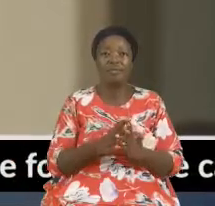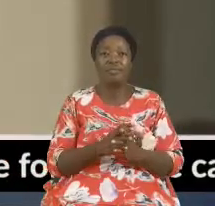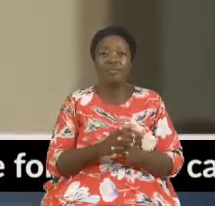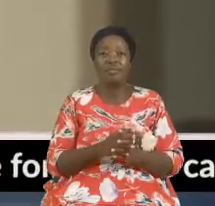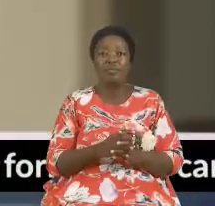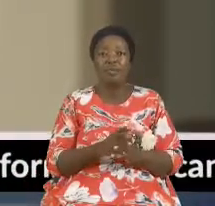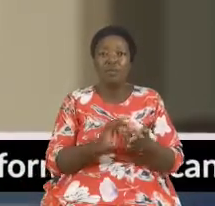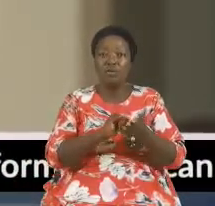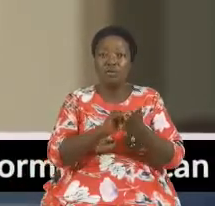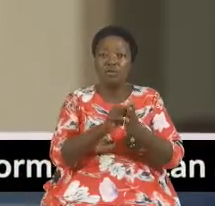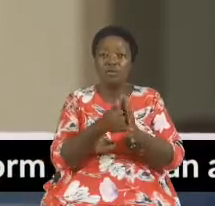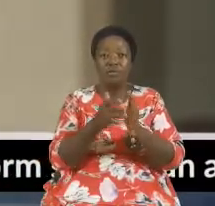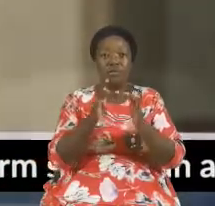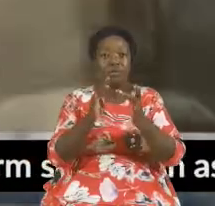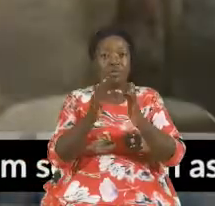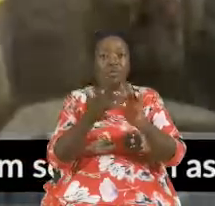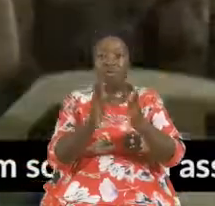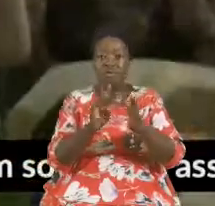their house address.